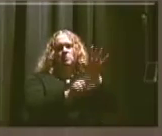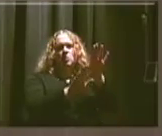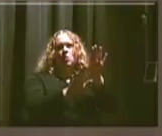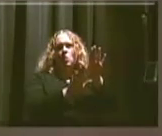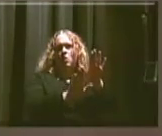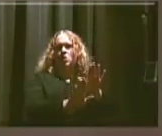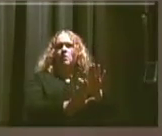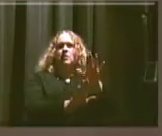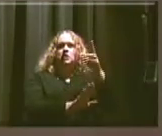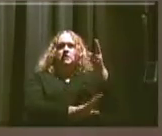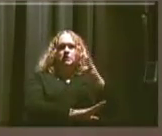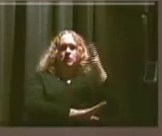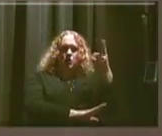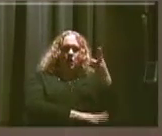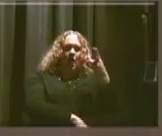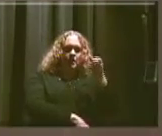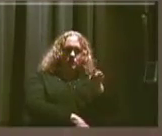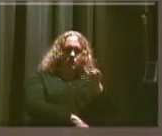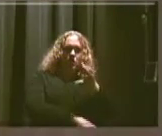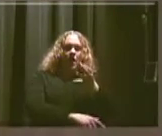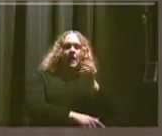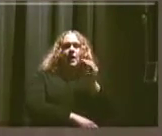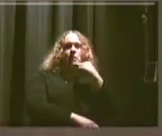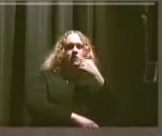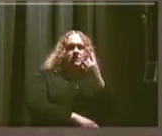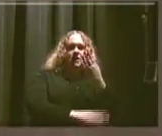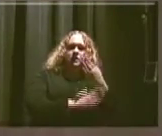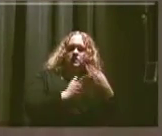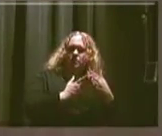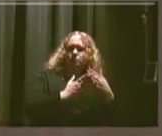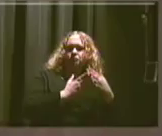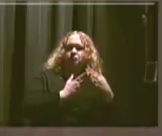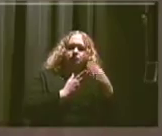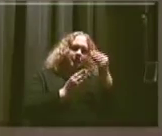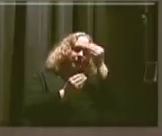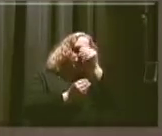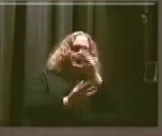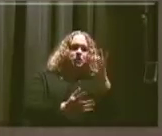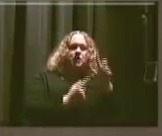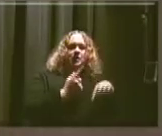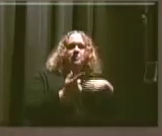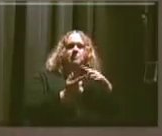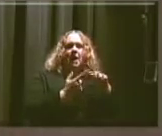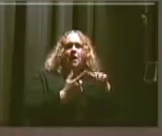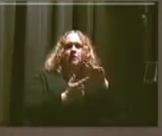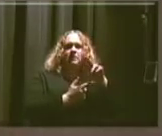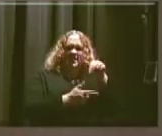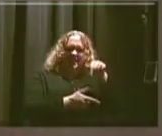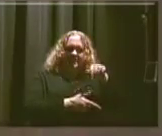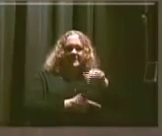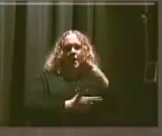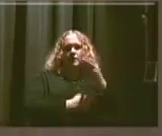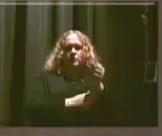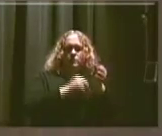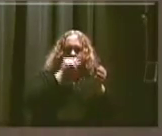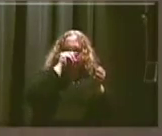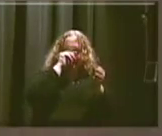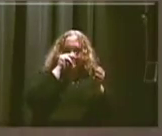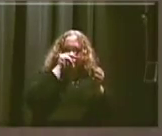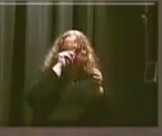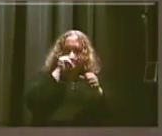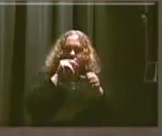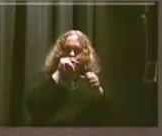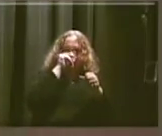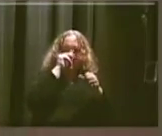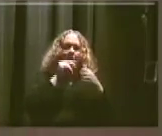little bit of information, and then you're going to hear from some students from the Magnet. So Dr. Withers, before I turn it over to you, let me say to you, I know I have